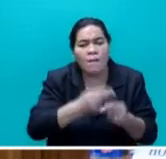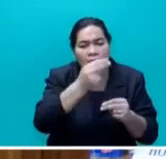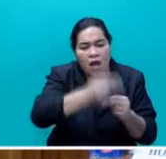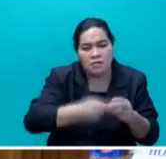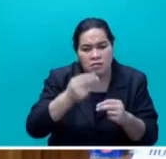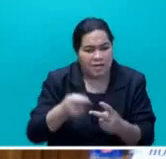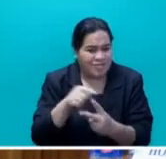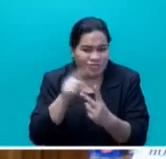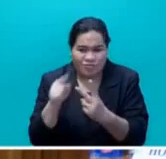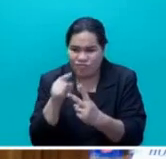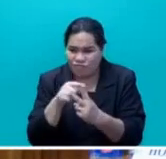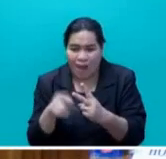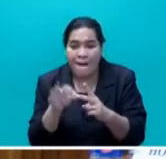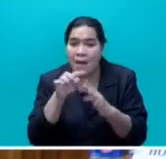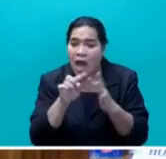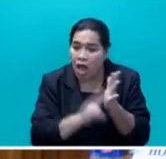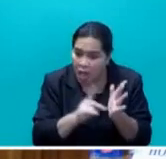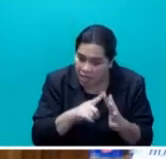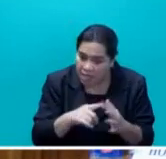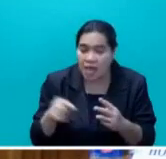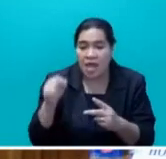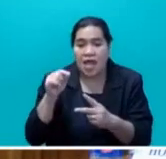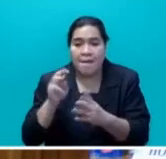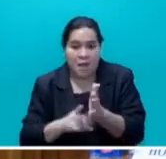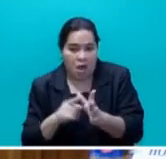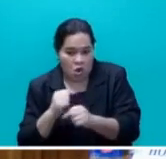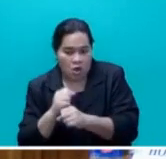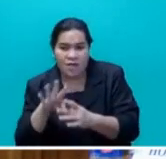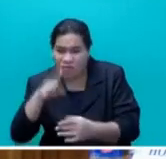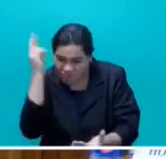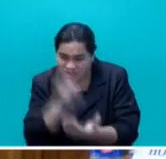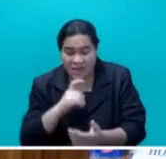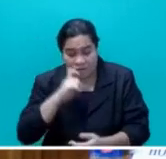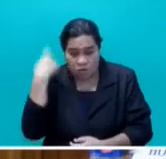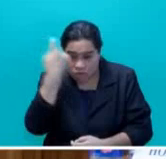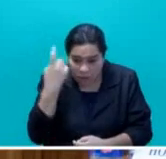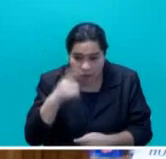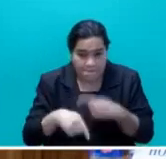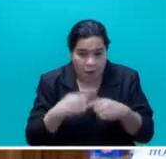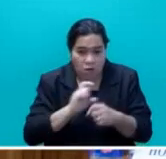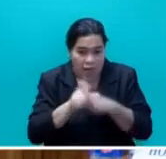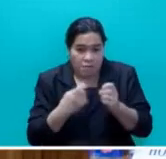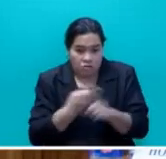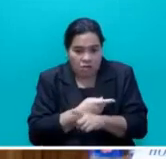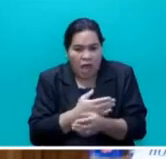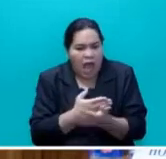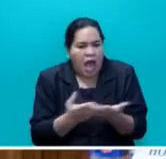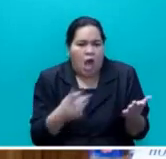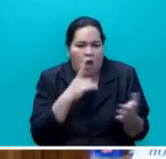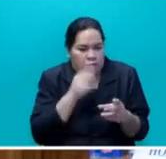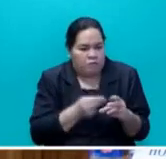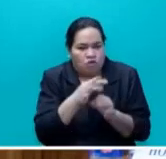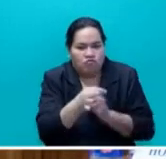the replanting happening at twice the rate if we're really concerned about climate change and the ability of our trees to absorb